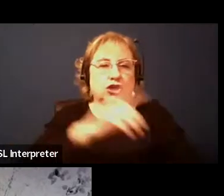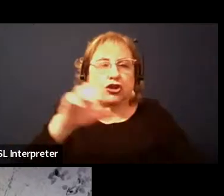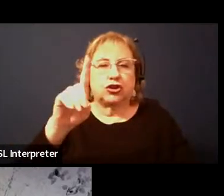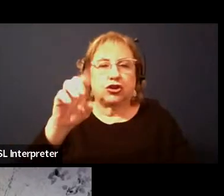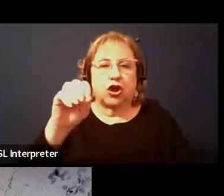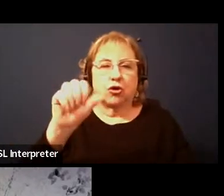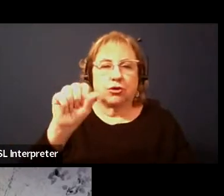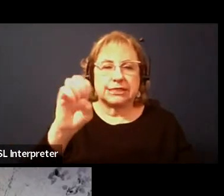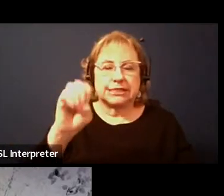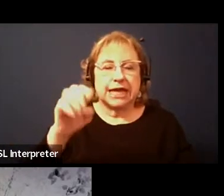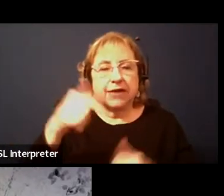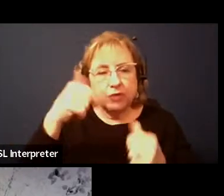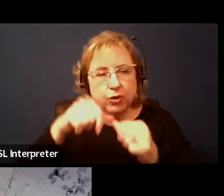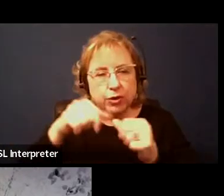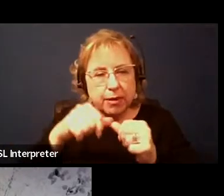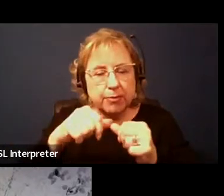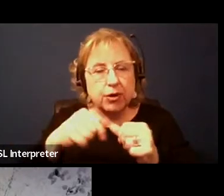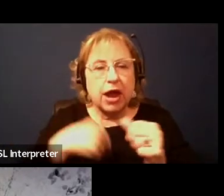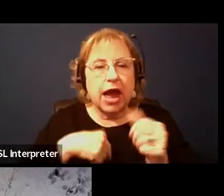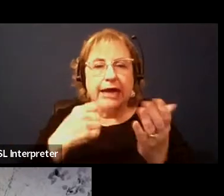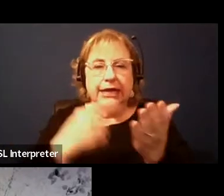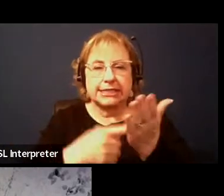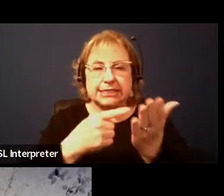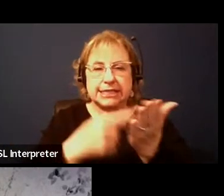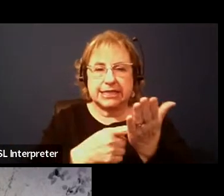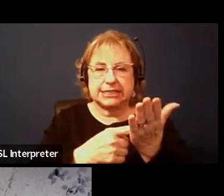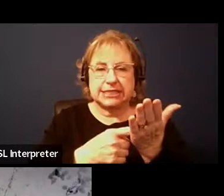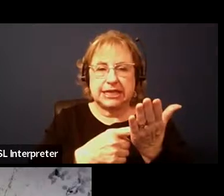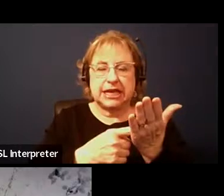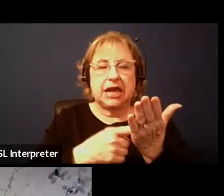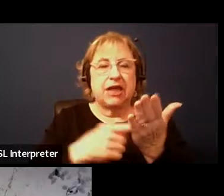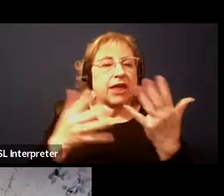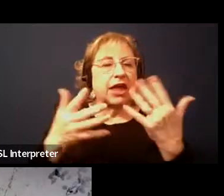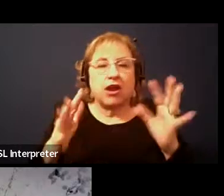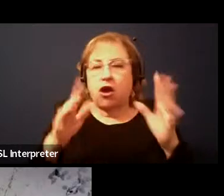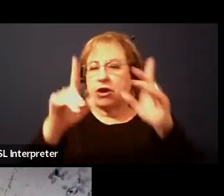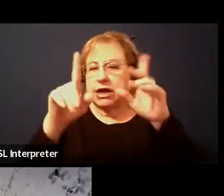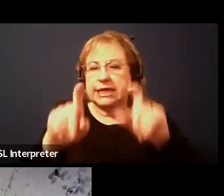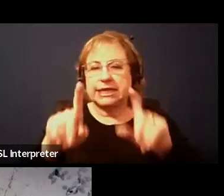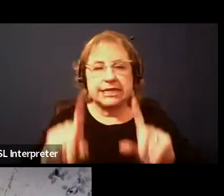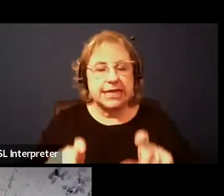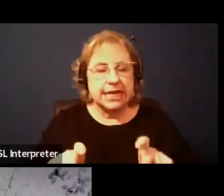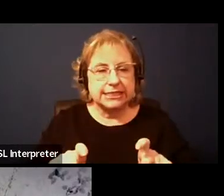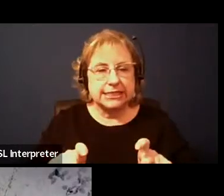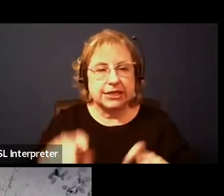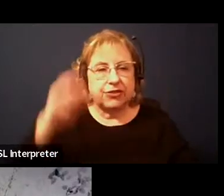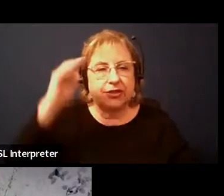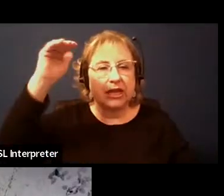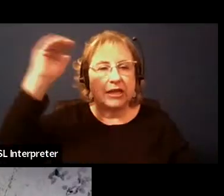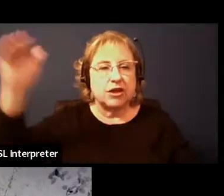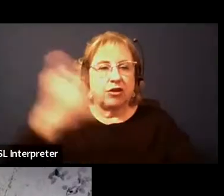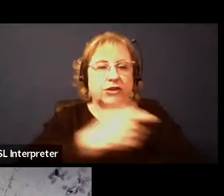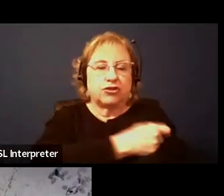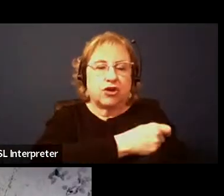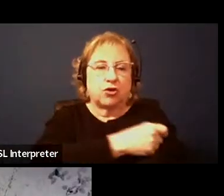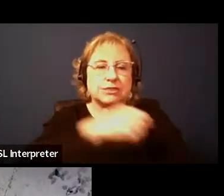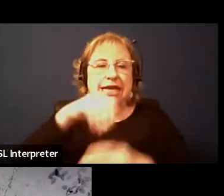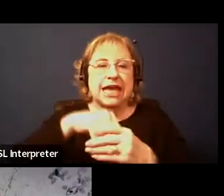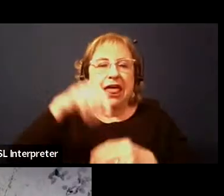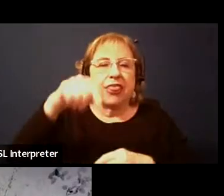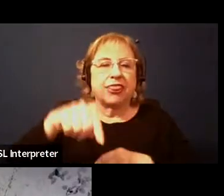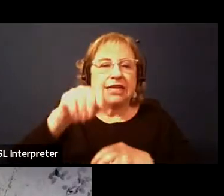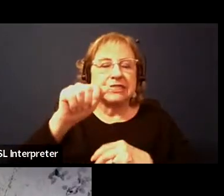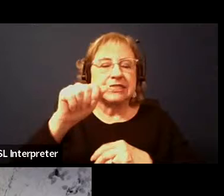If you remember a little bit earlier, I talked about that they had tested the adult dose in this age group as part of the